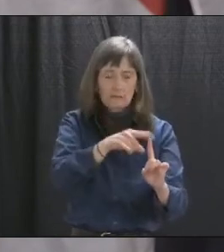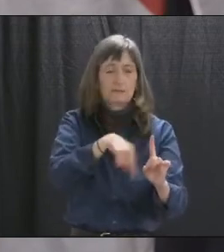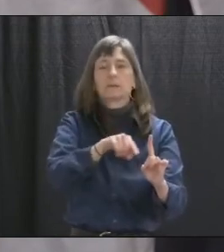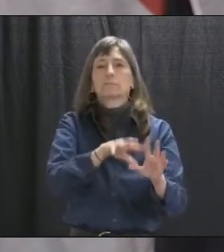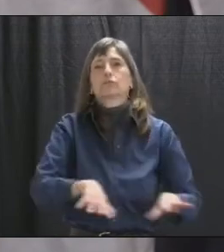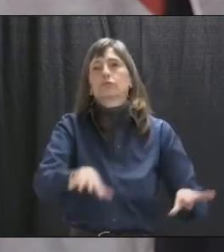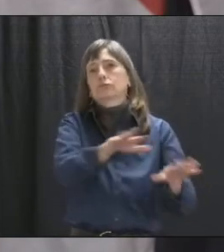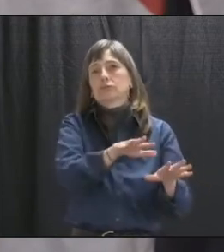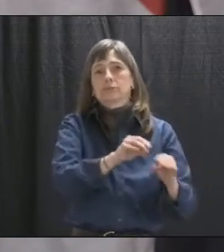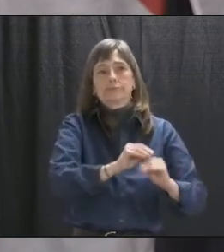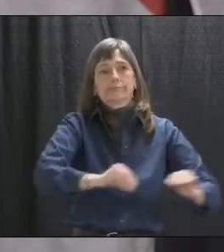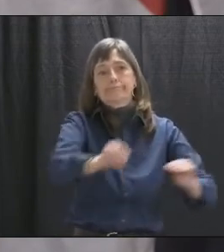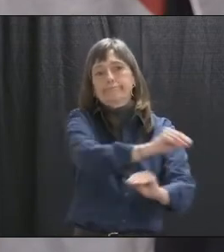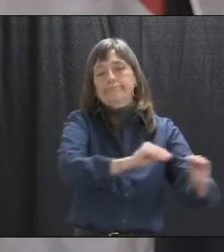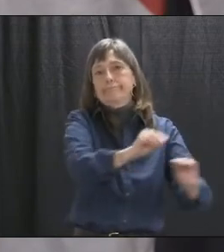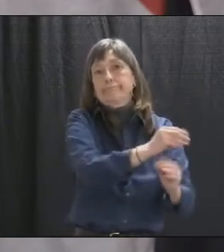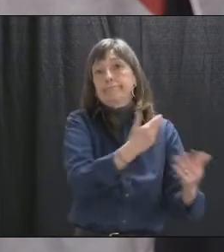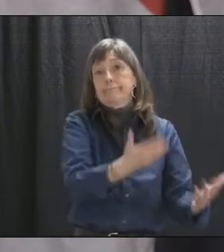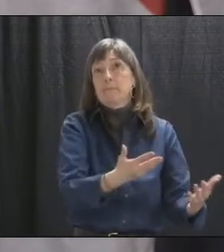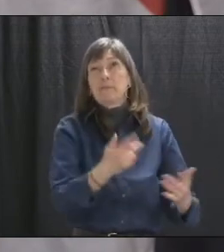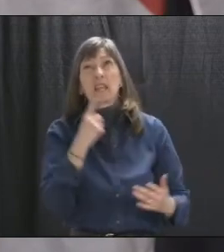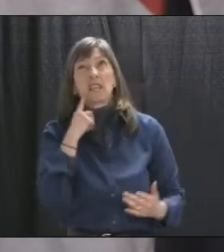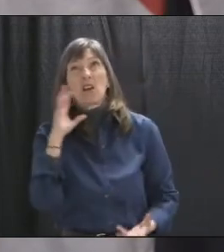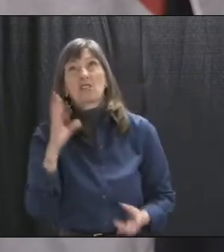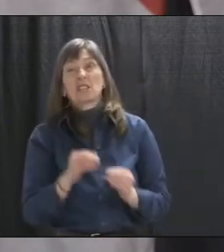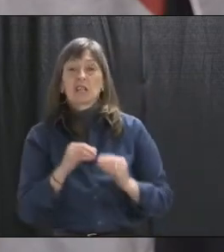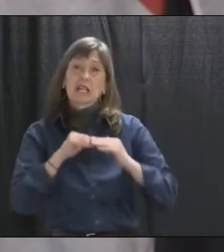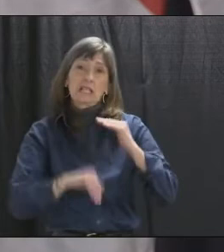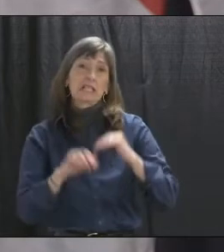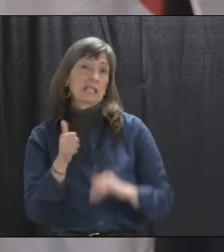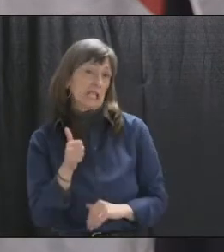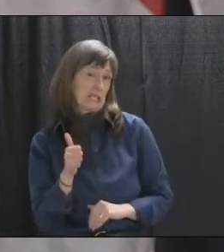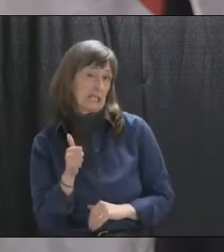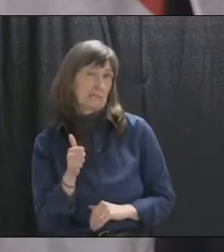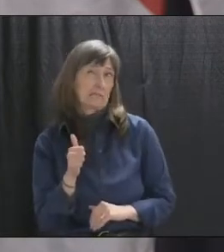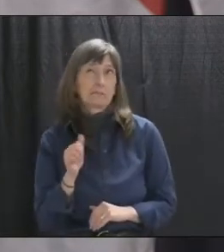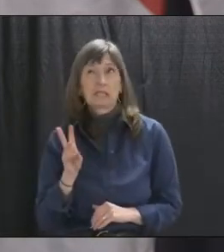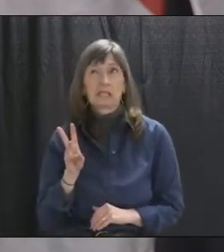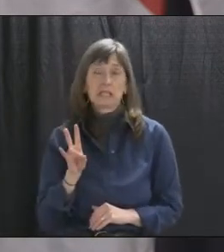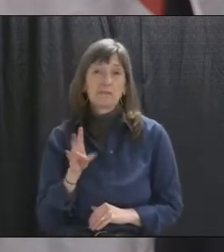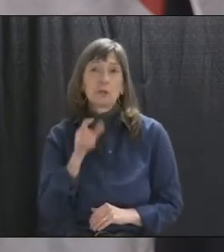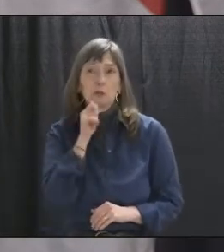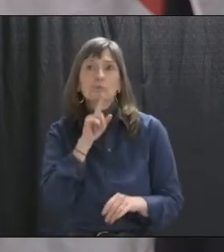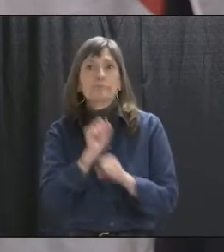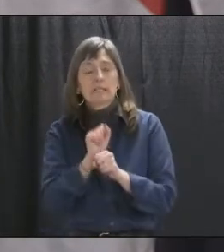had less than 10 cases. I think it's around 6 or 7 at the moment.